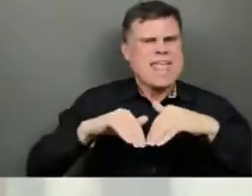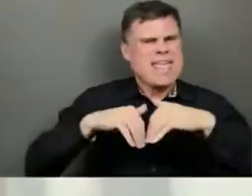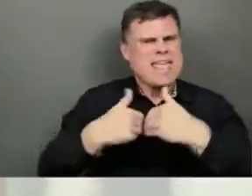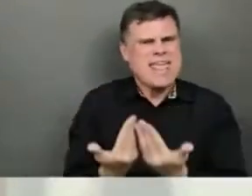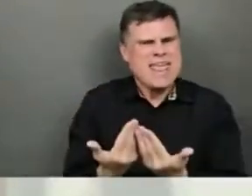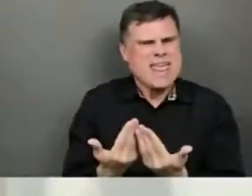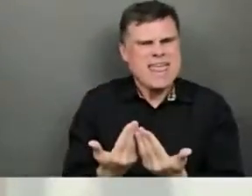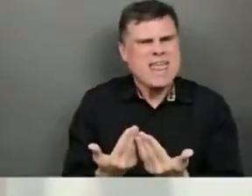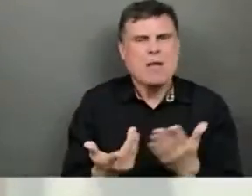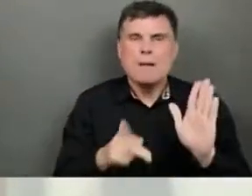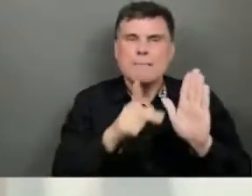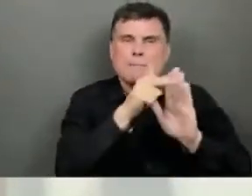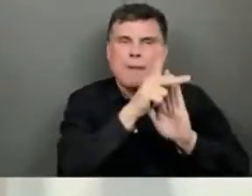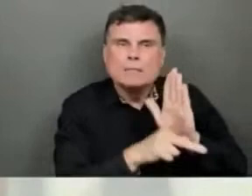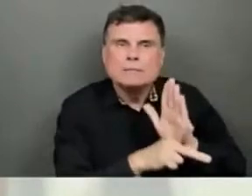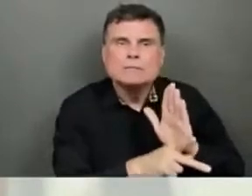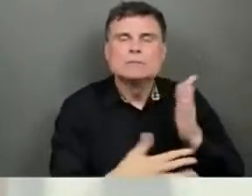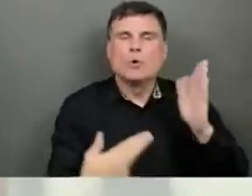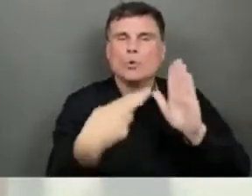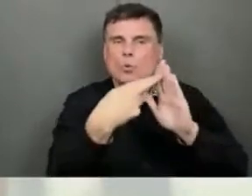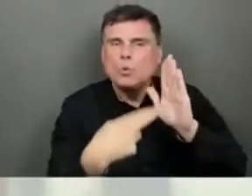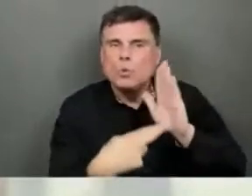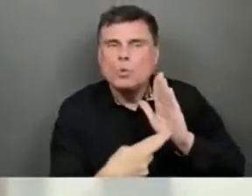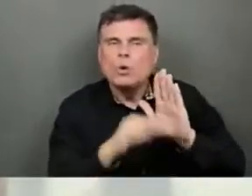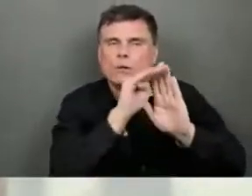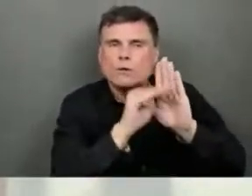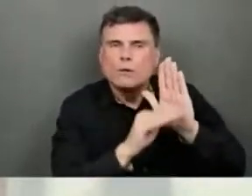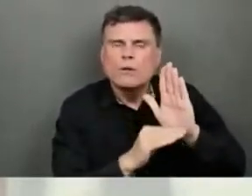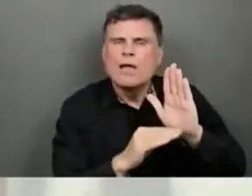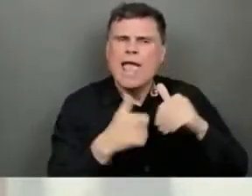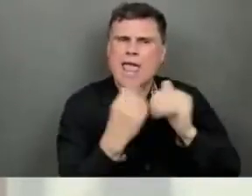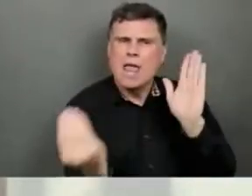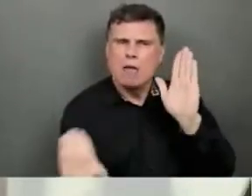and regulations within the healthcare sector.